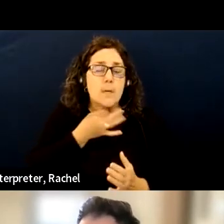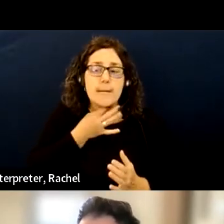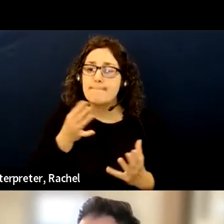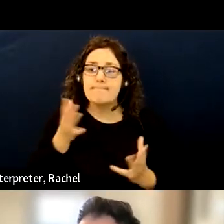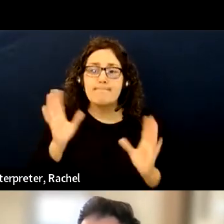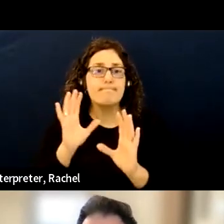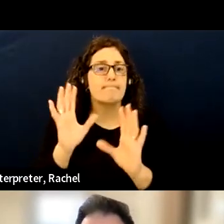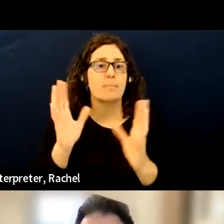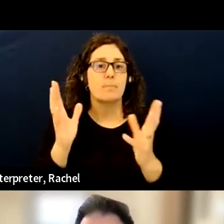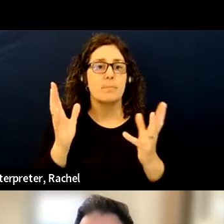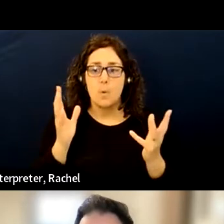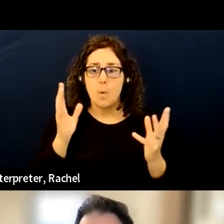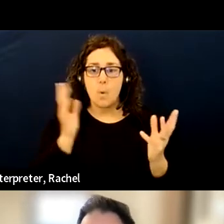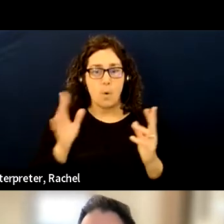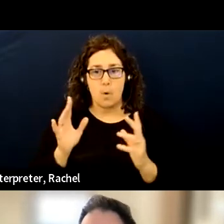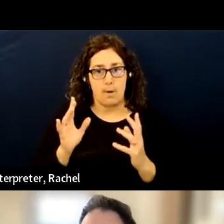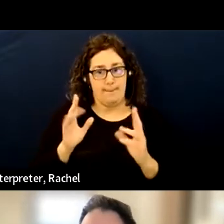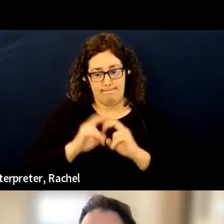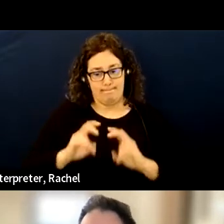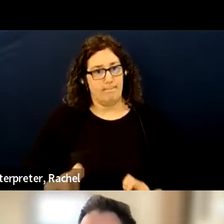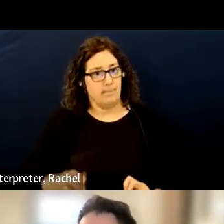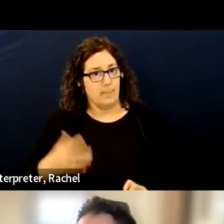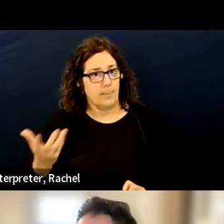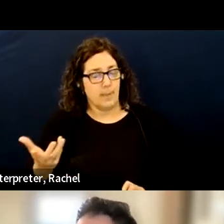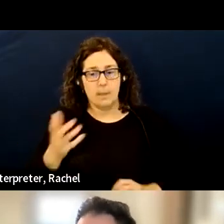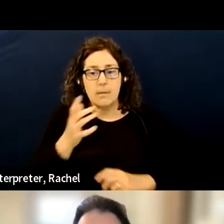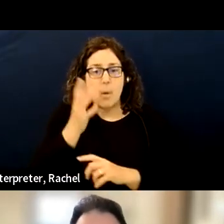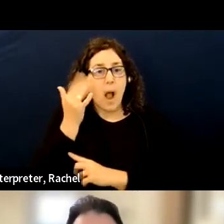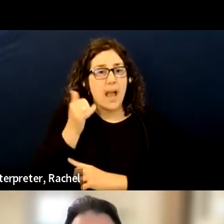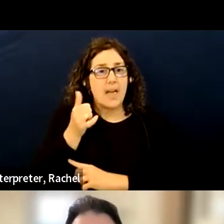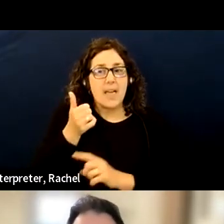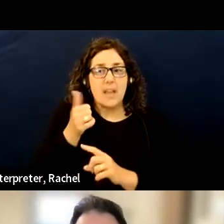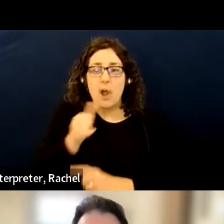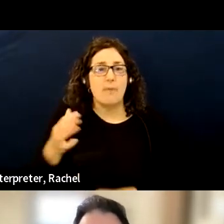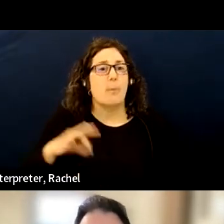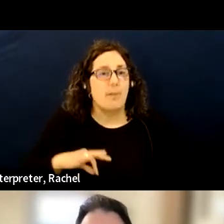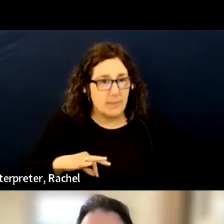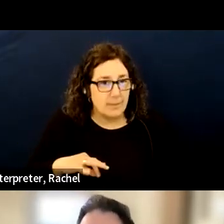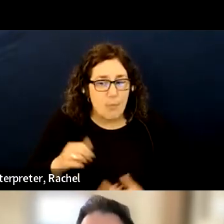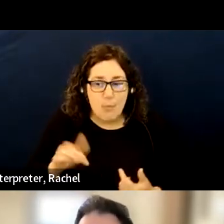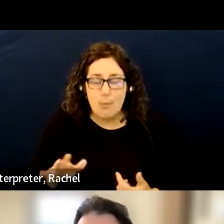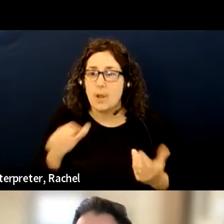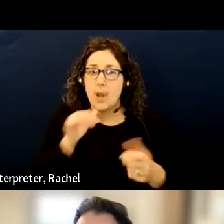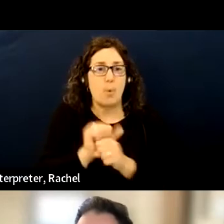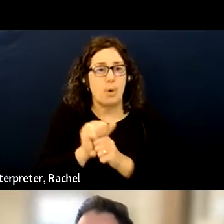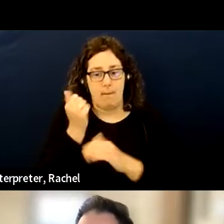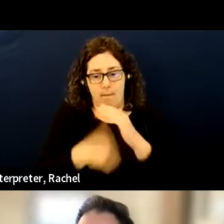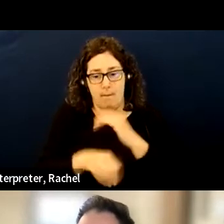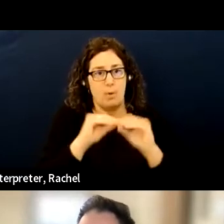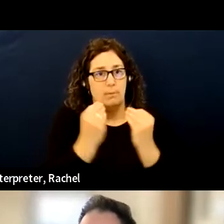or dig into some big questions that they have, because they're not not-for-profit. They're not working for an organization.